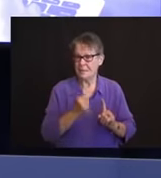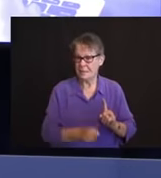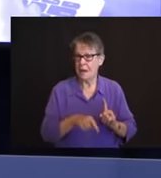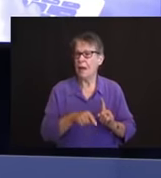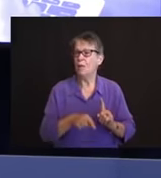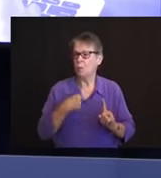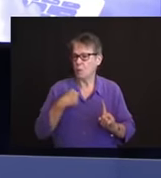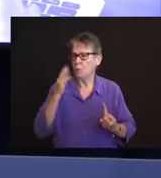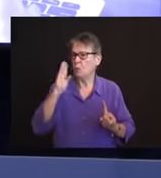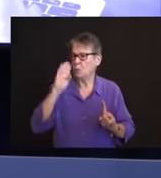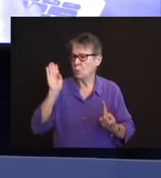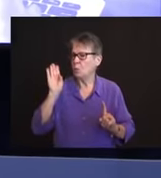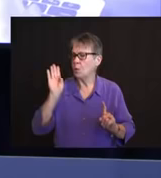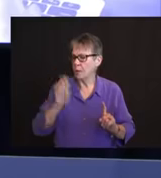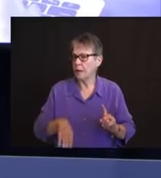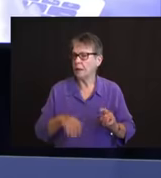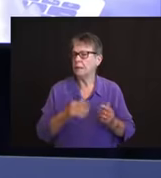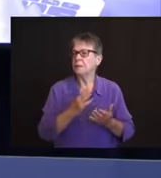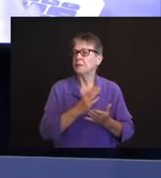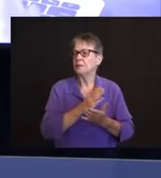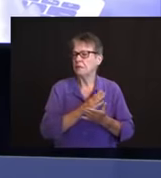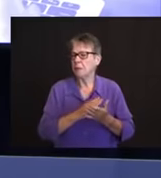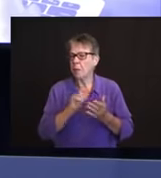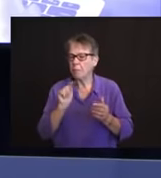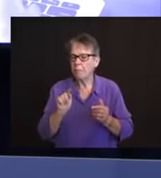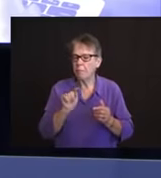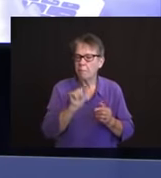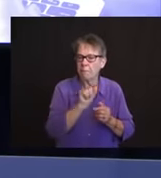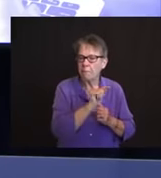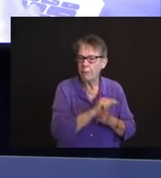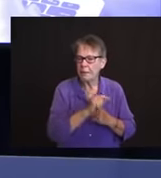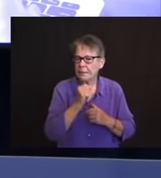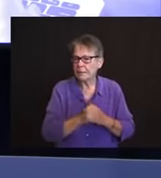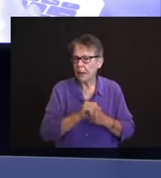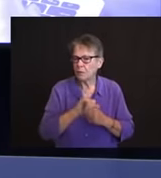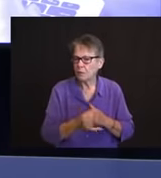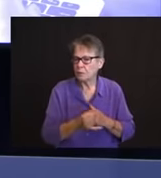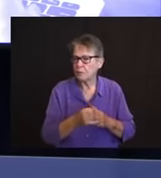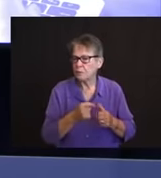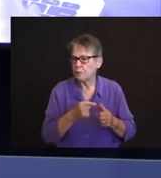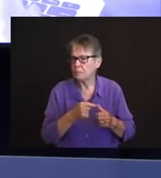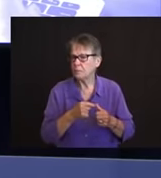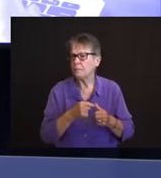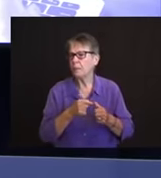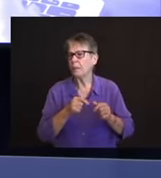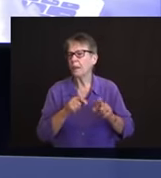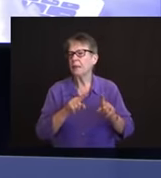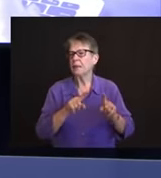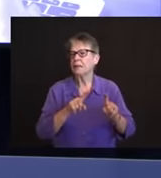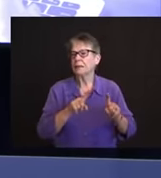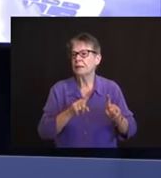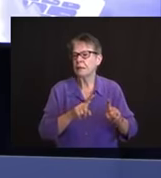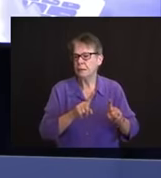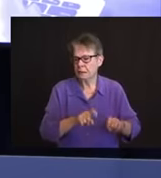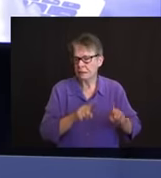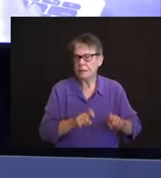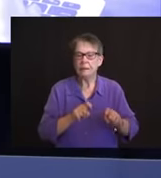are some areas, particularly the testing of the seasonal workers, that has caused some of that to go